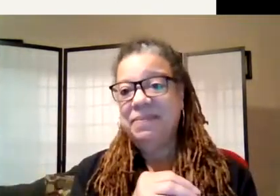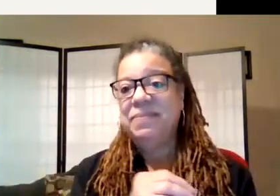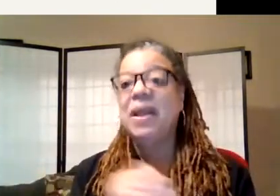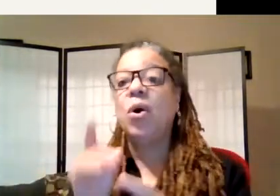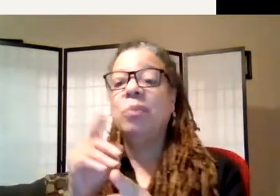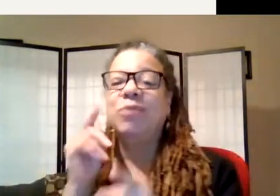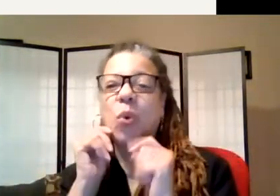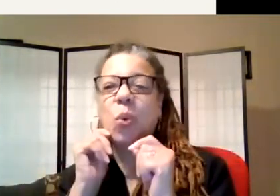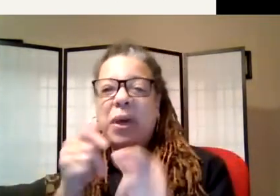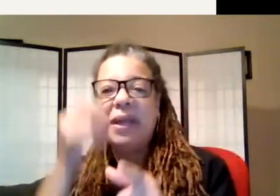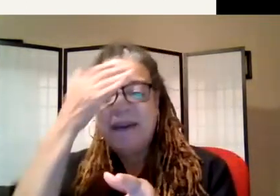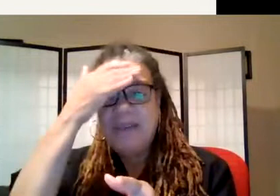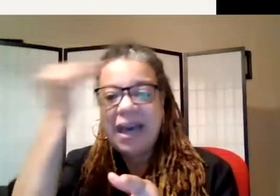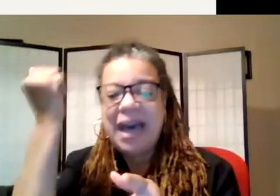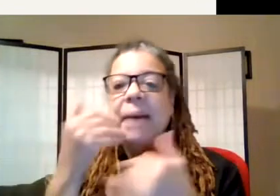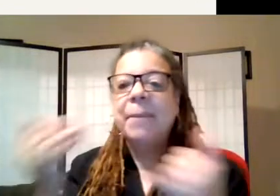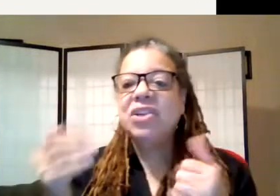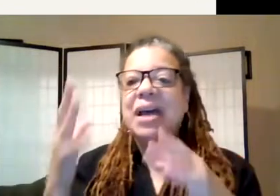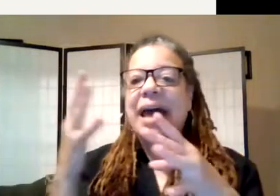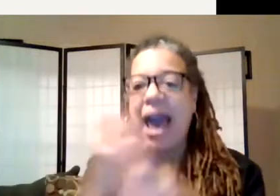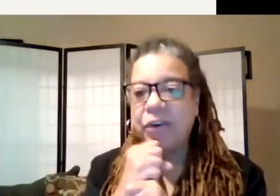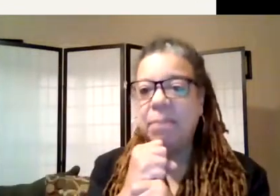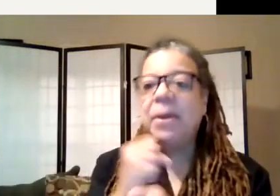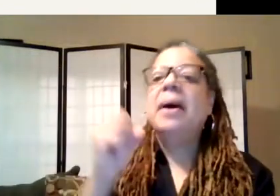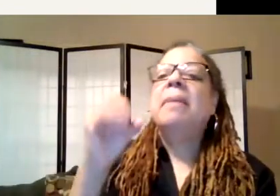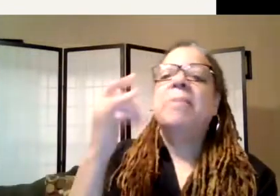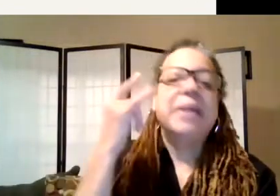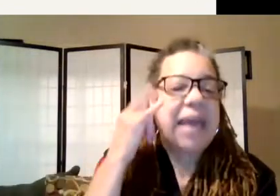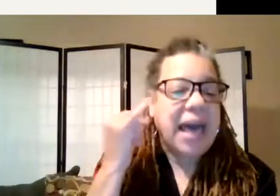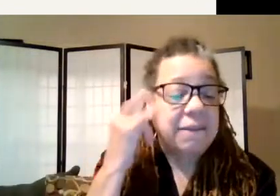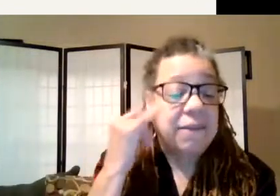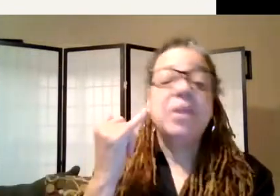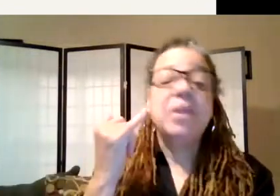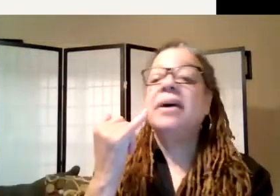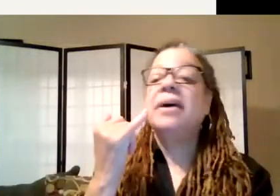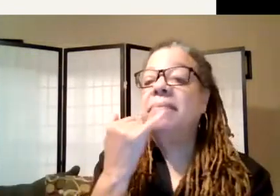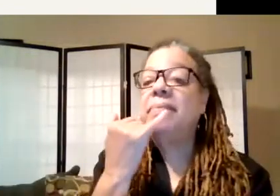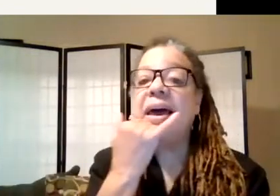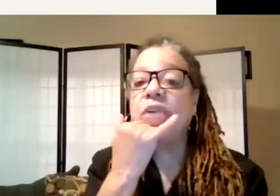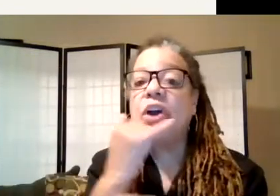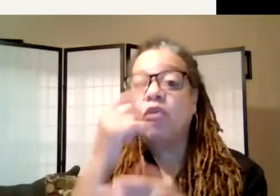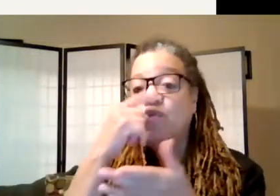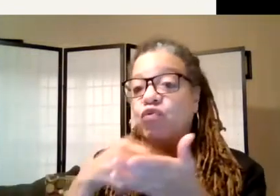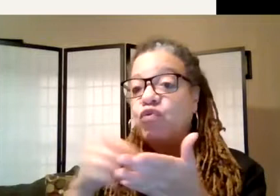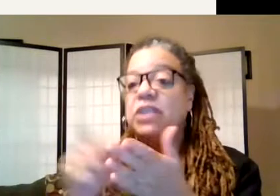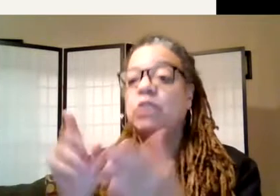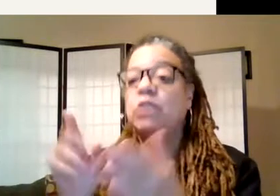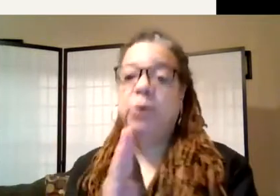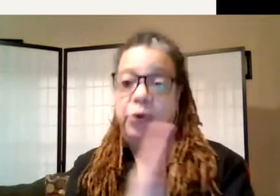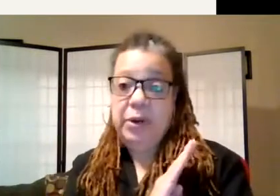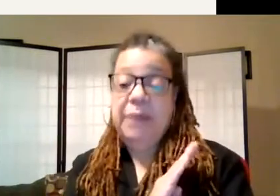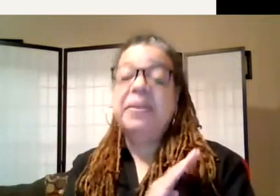forgot how much I hate acronyms, but CARB is the California Air Resources Board, and CEC is the California Energy